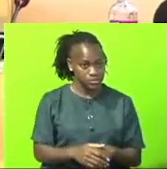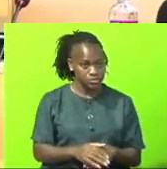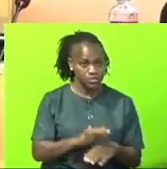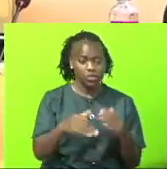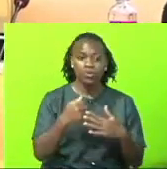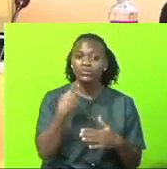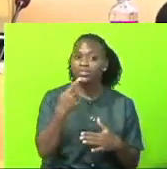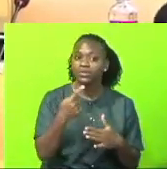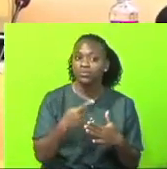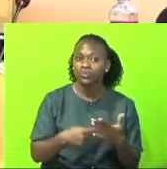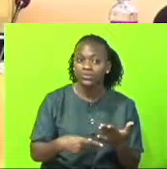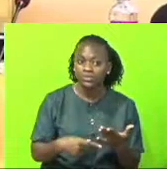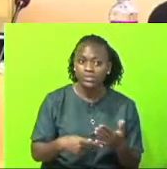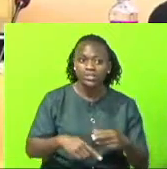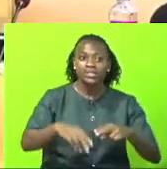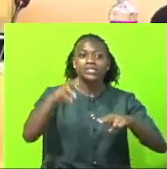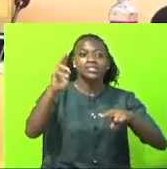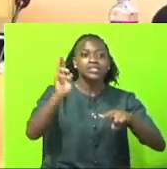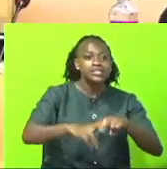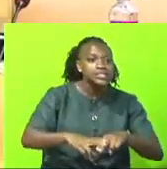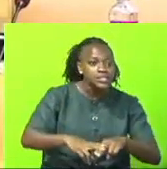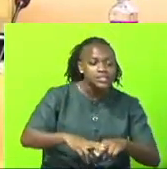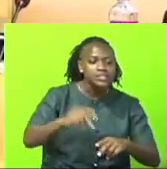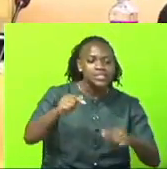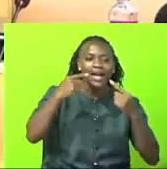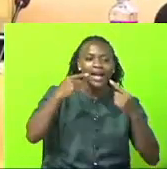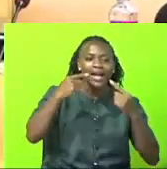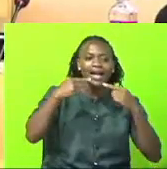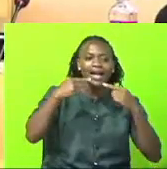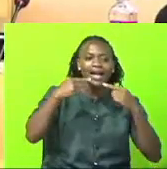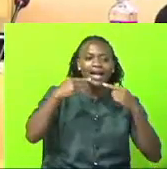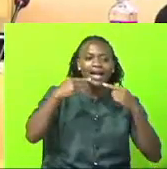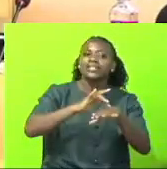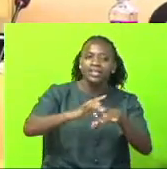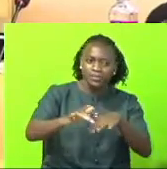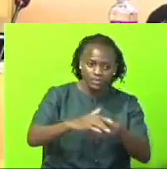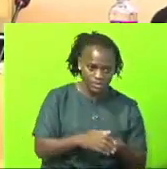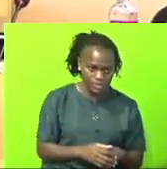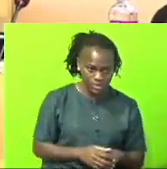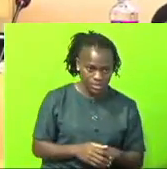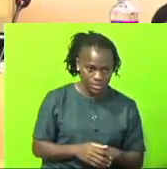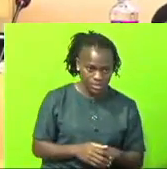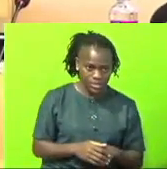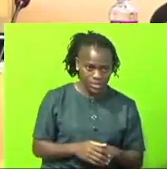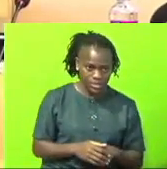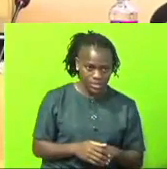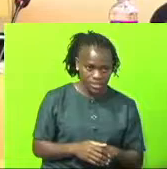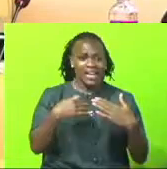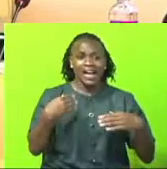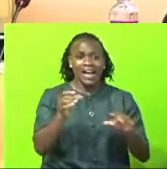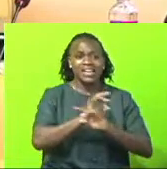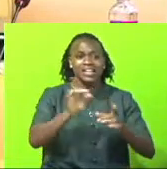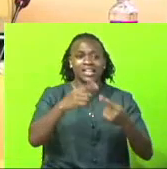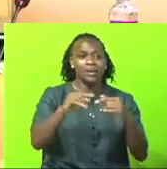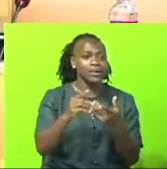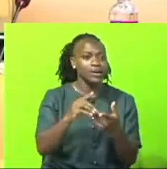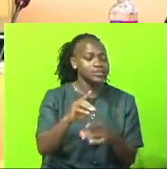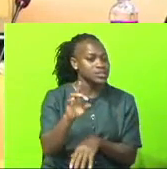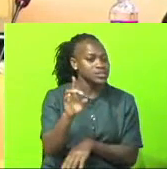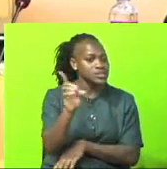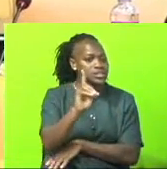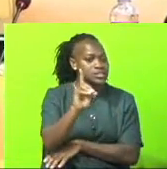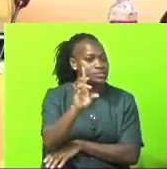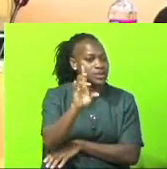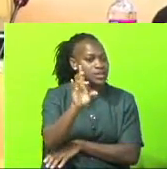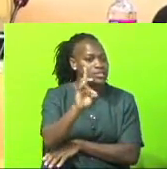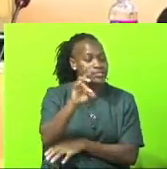that the seat must be declared vacant. This has nothing to do with the December 7 election that we are going